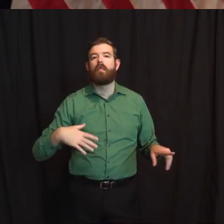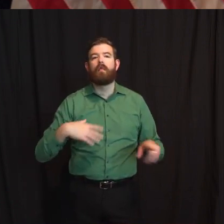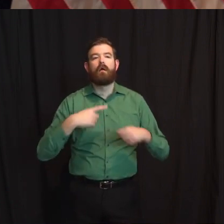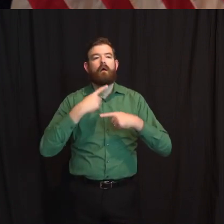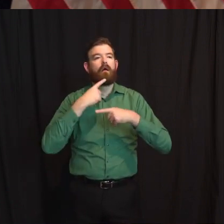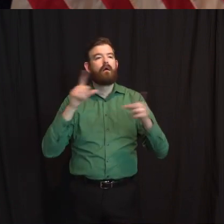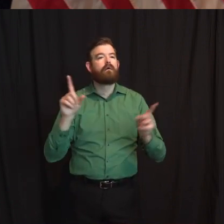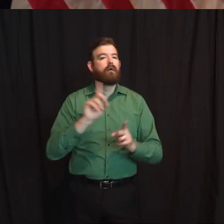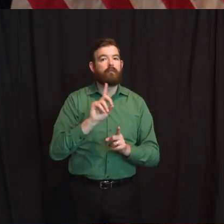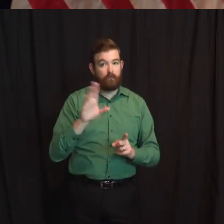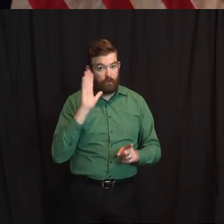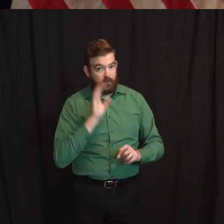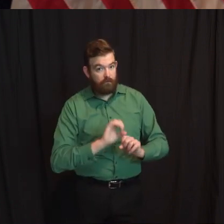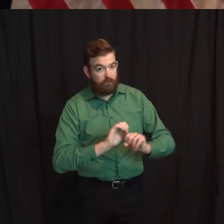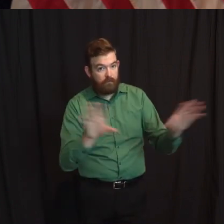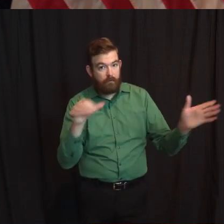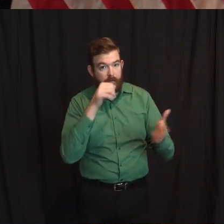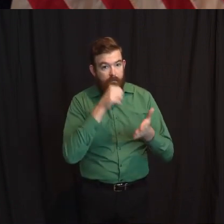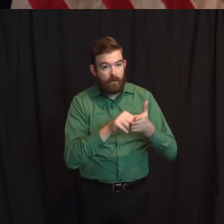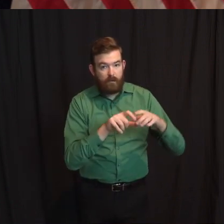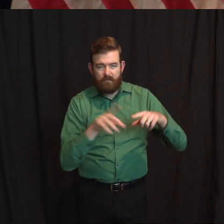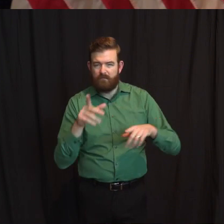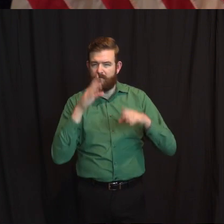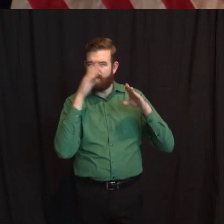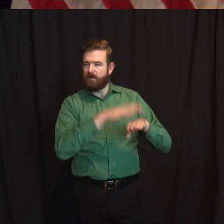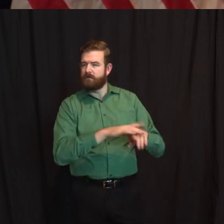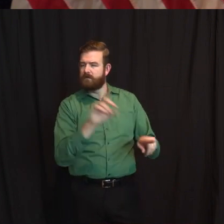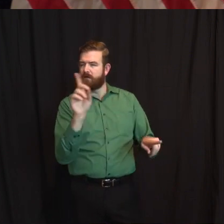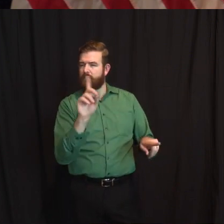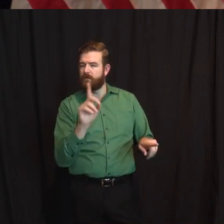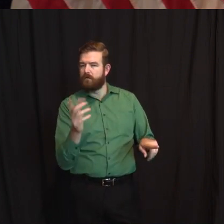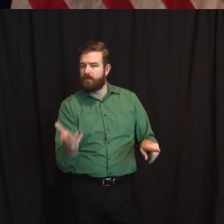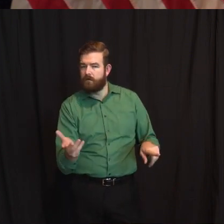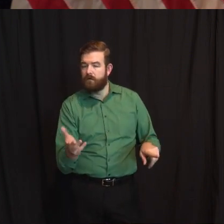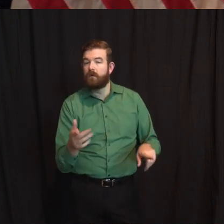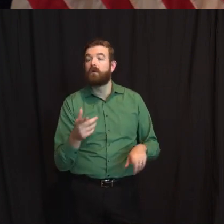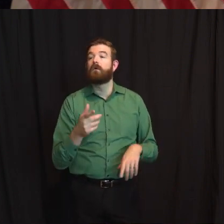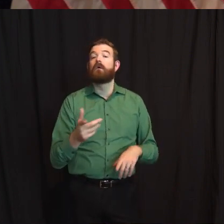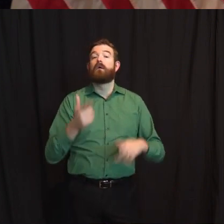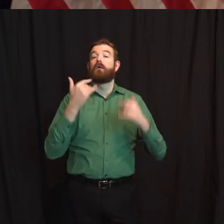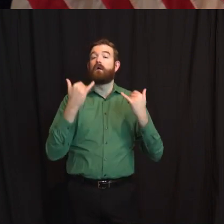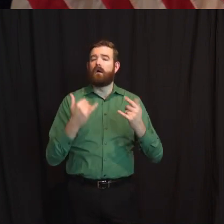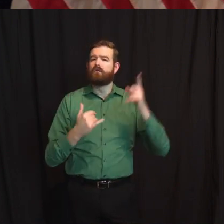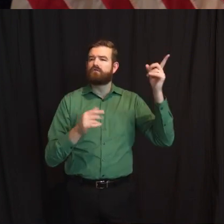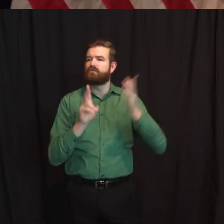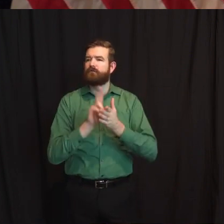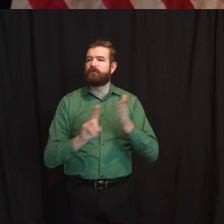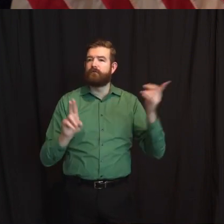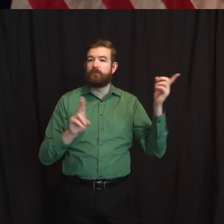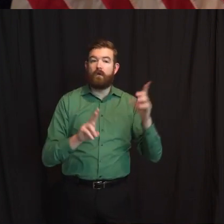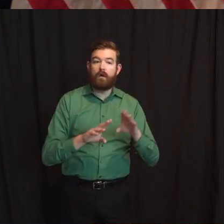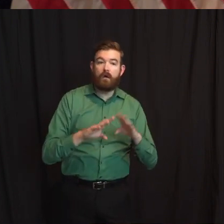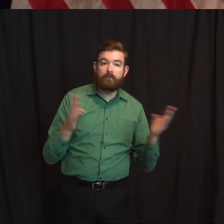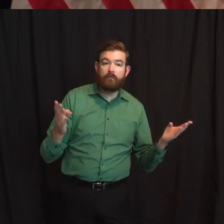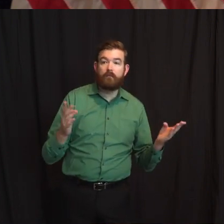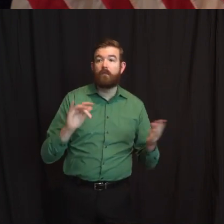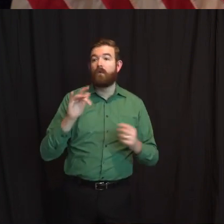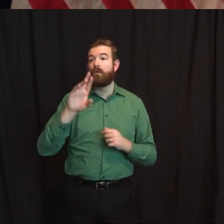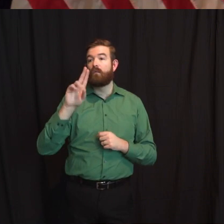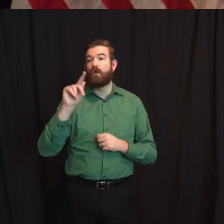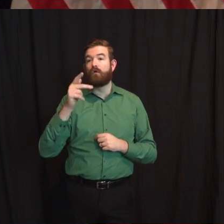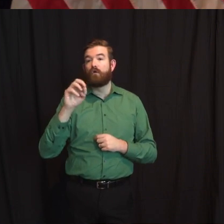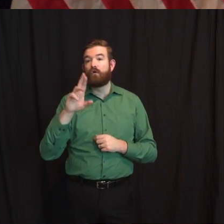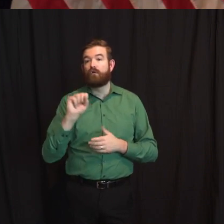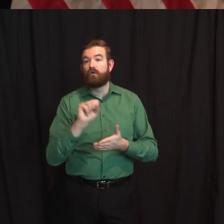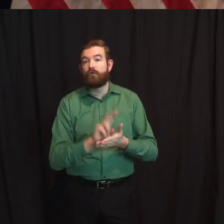you see in-person classes happening at our universities this fall, places like Rutgers University? And finally, is it true your education